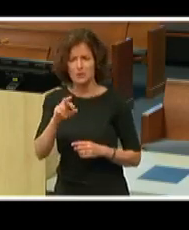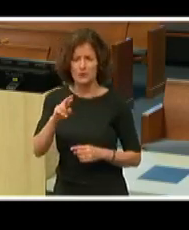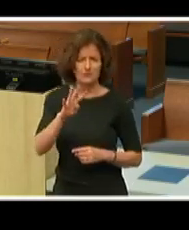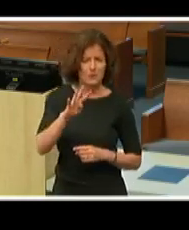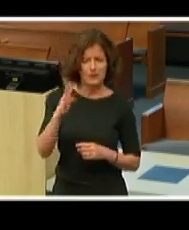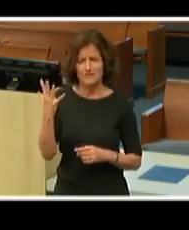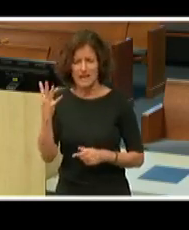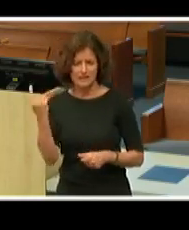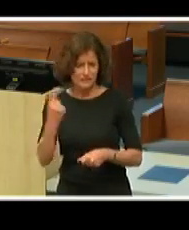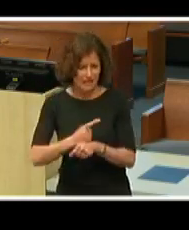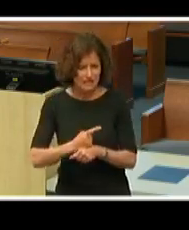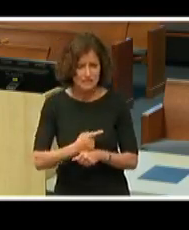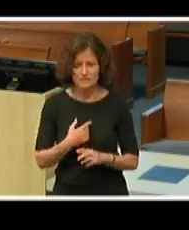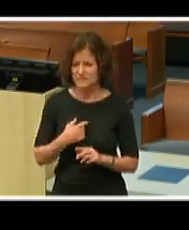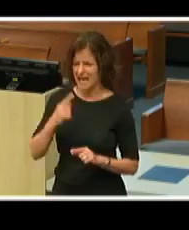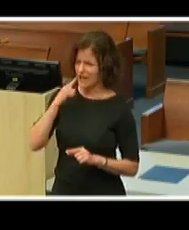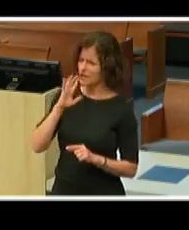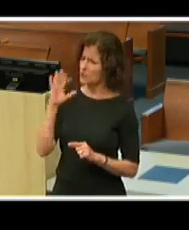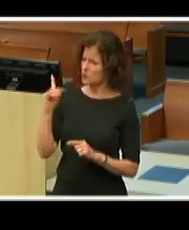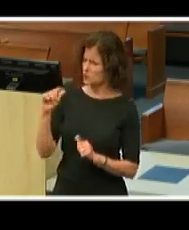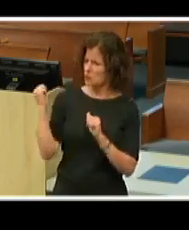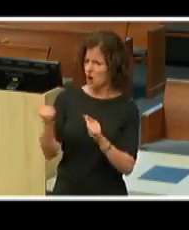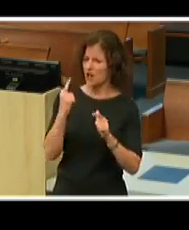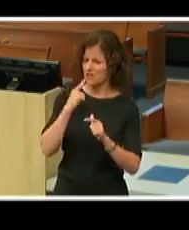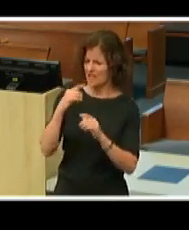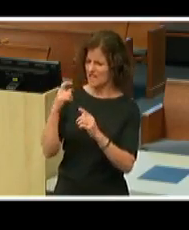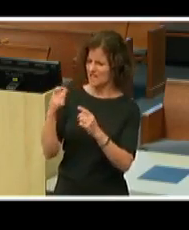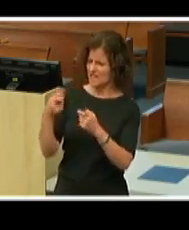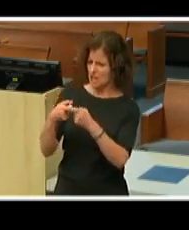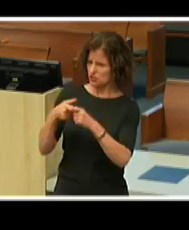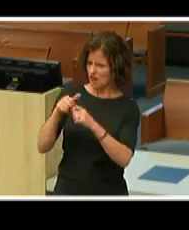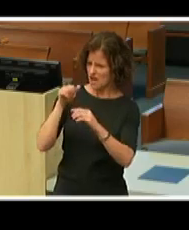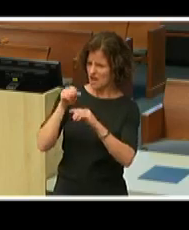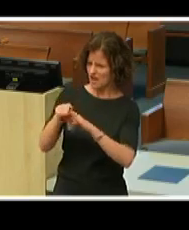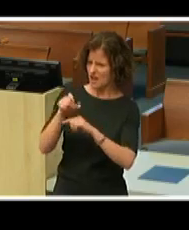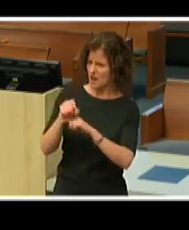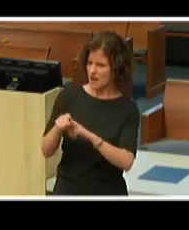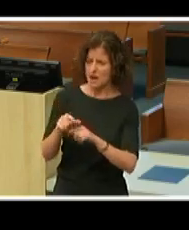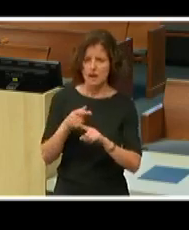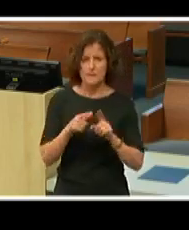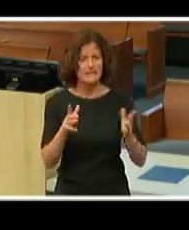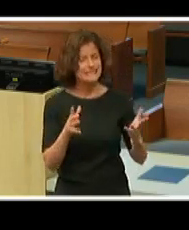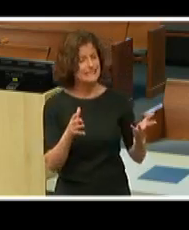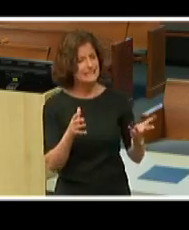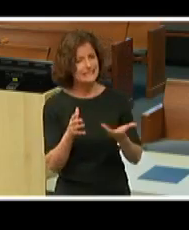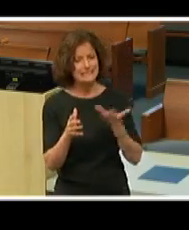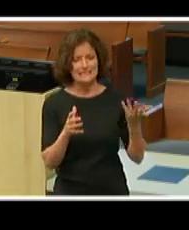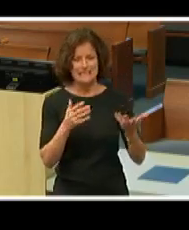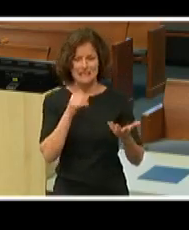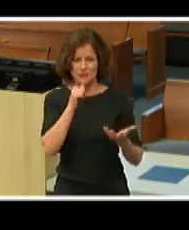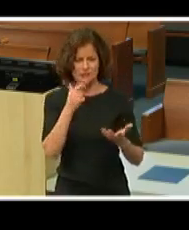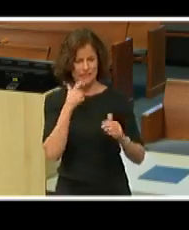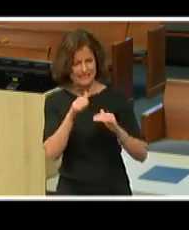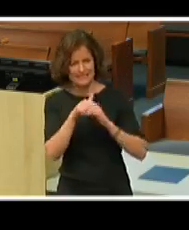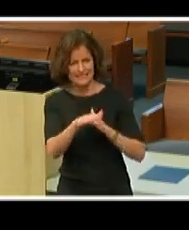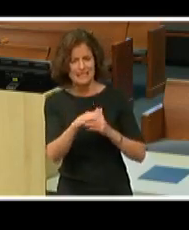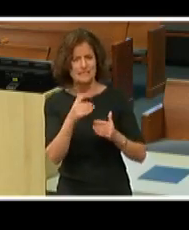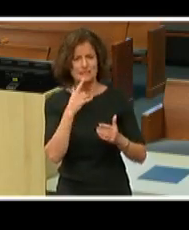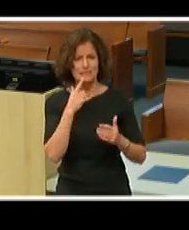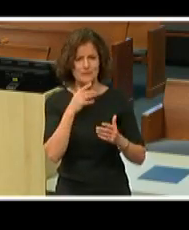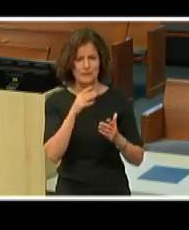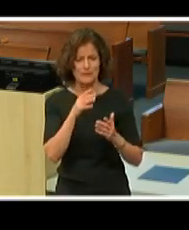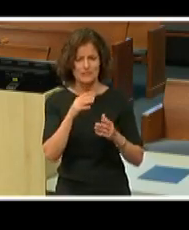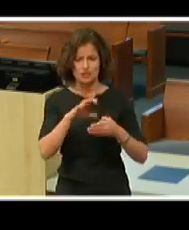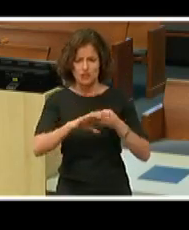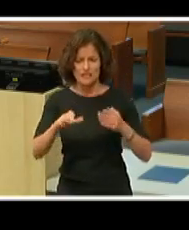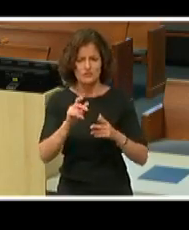were going to do all of it electronically, so nobody's going to be sending checks to people's mailboxes. So I think